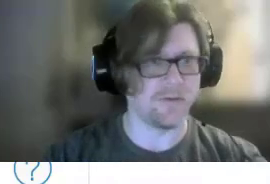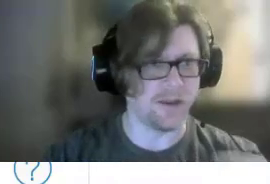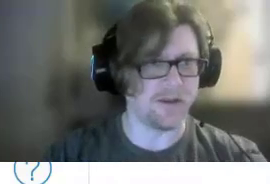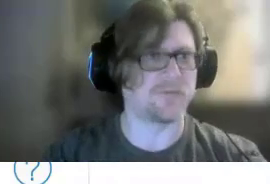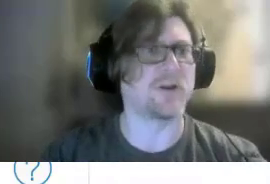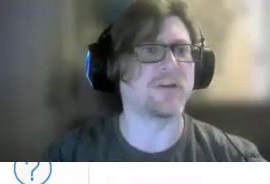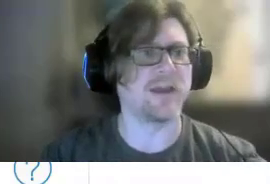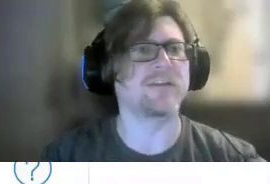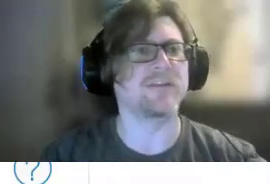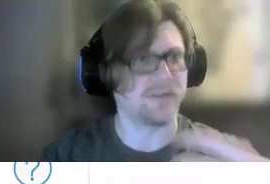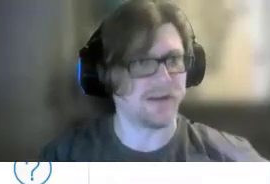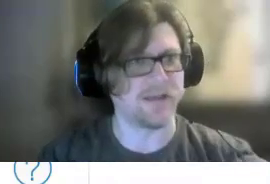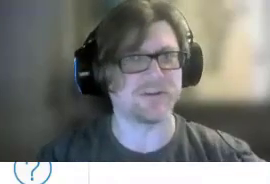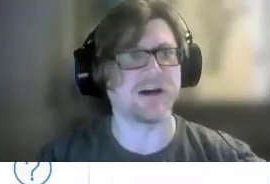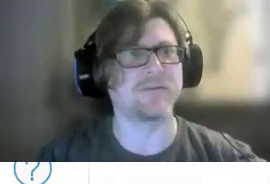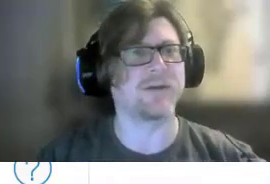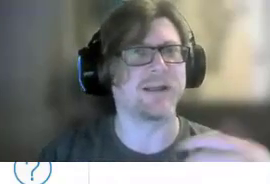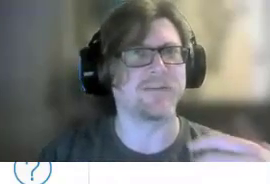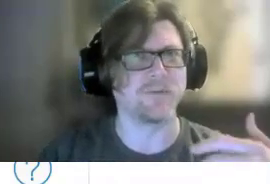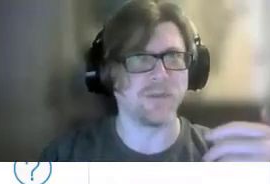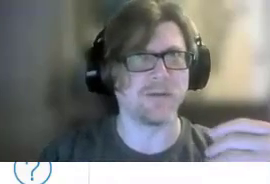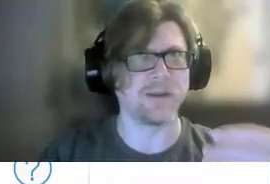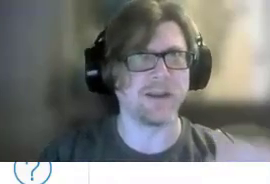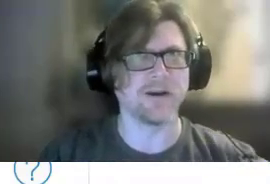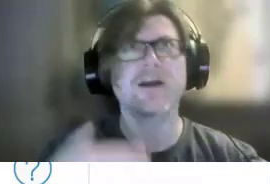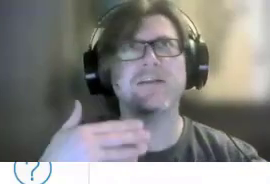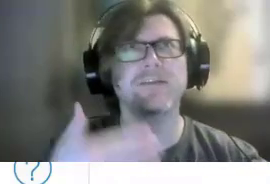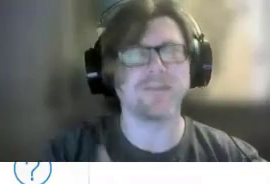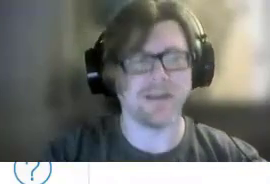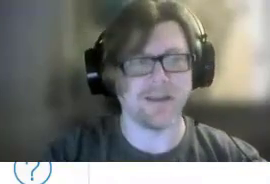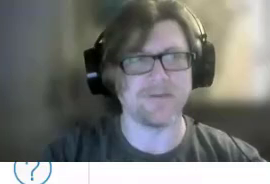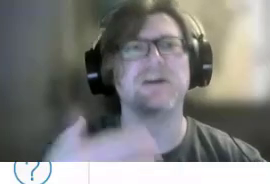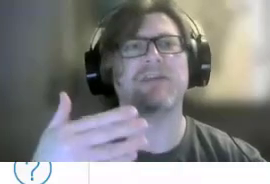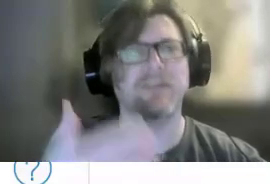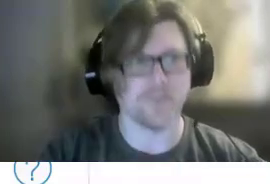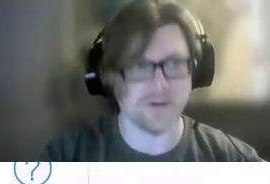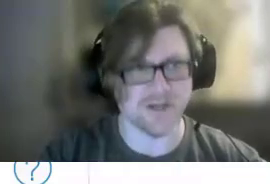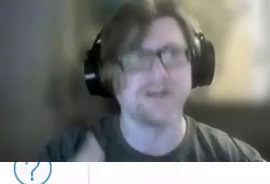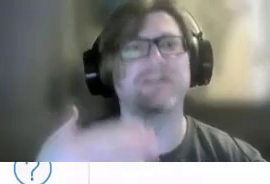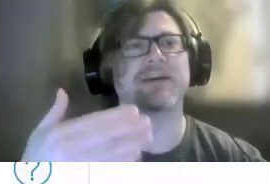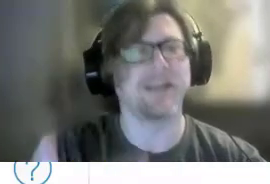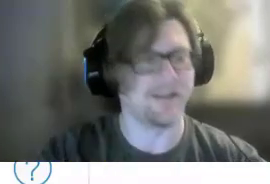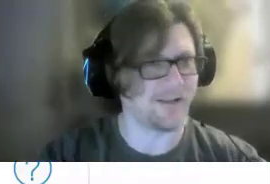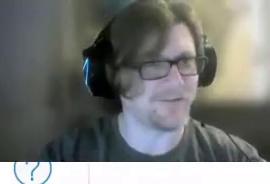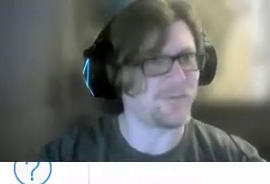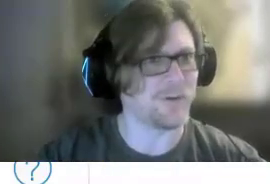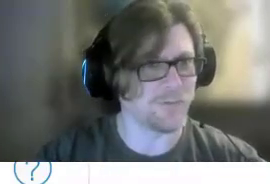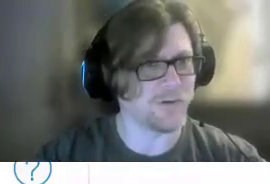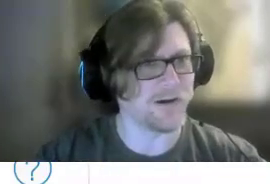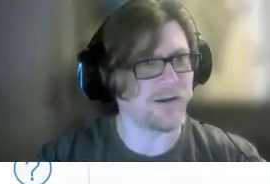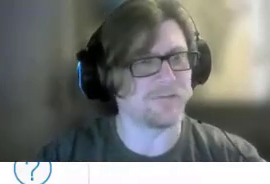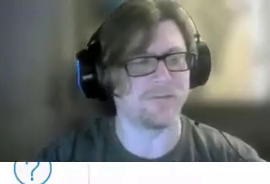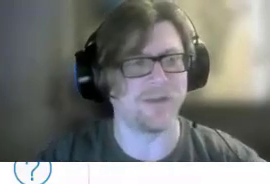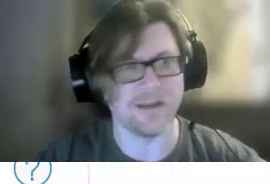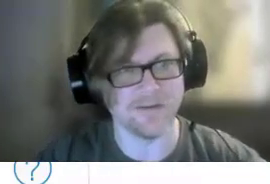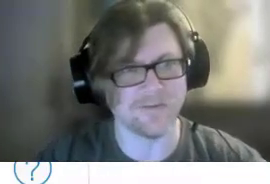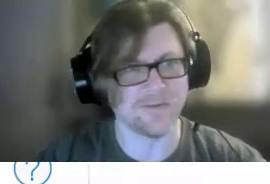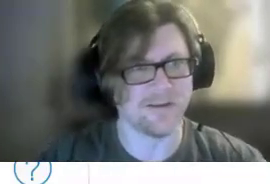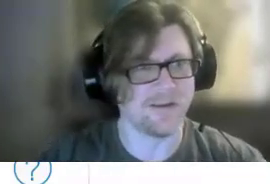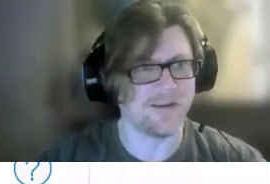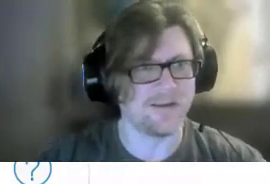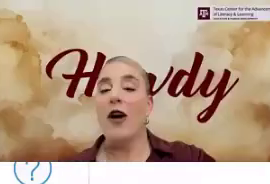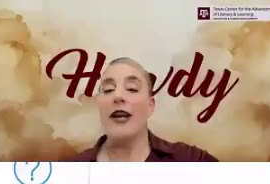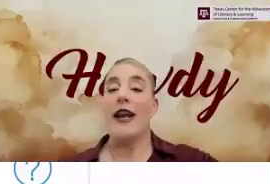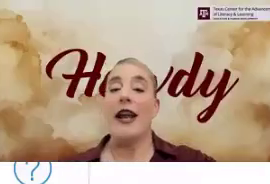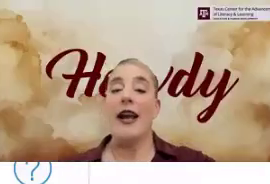just, because it's going to say this is an image of, and so then it would hear this is an image of a screenshot of it, and that just feels very